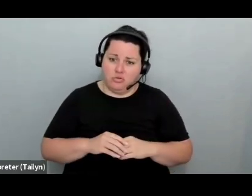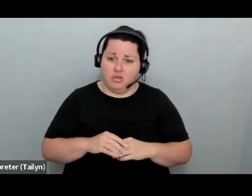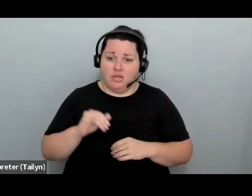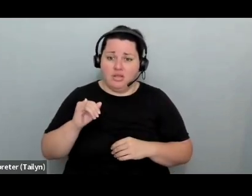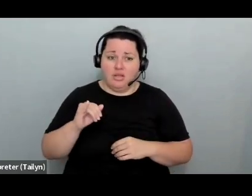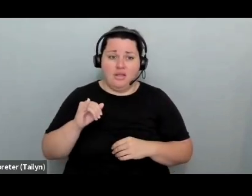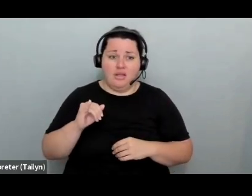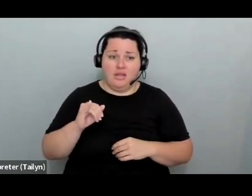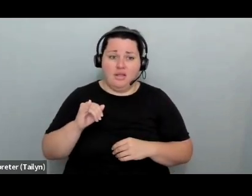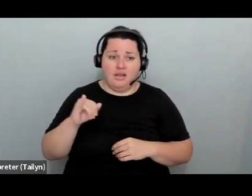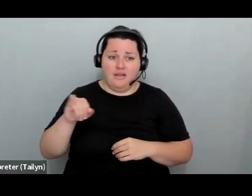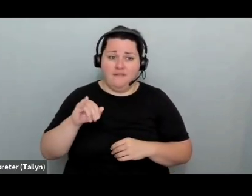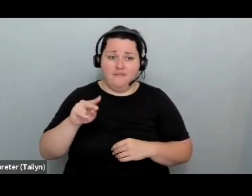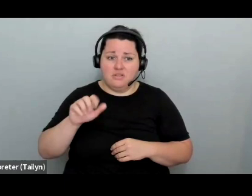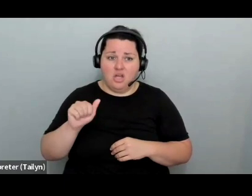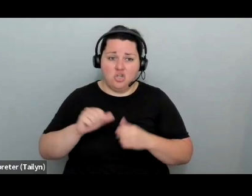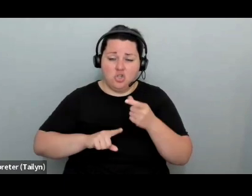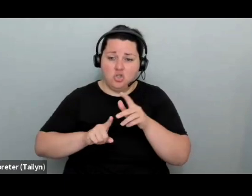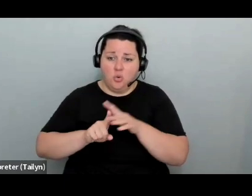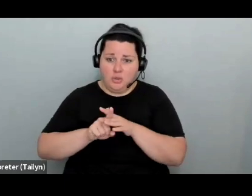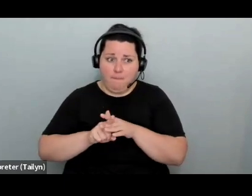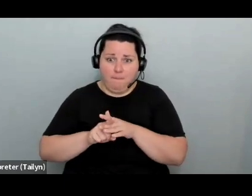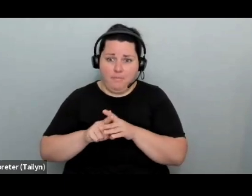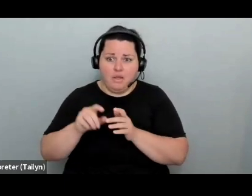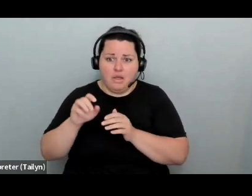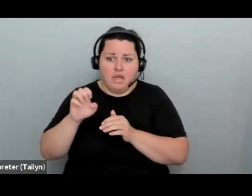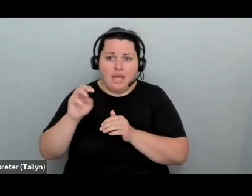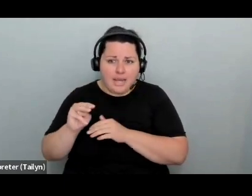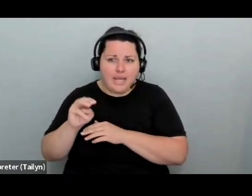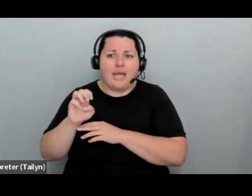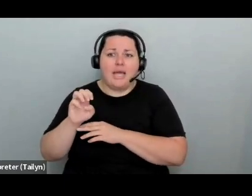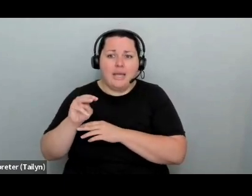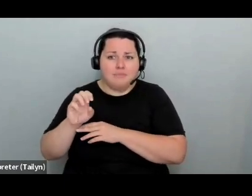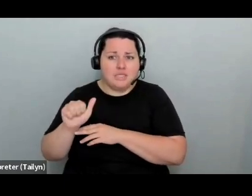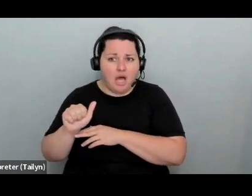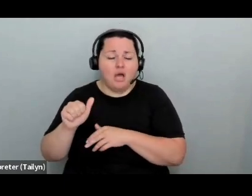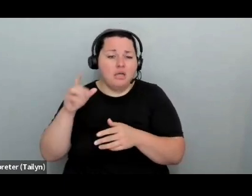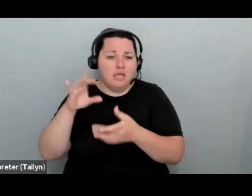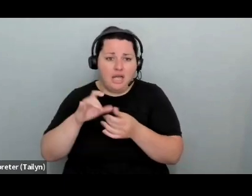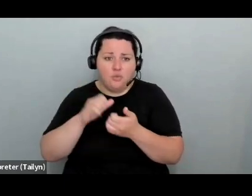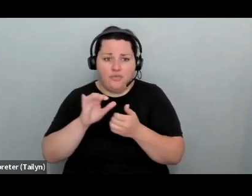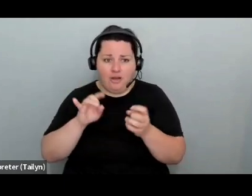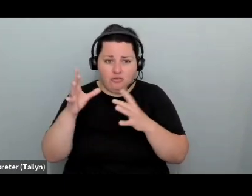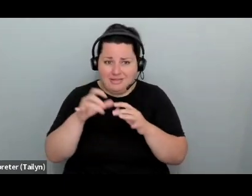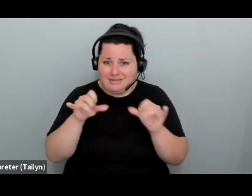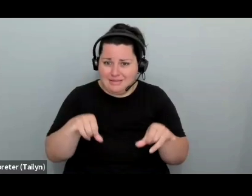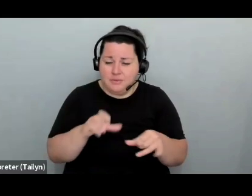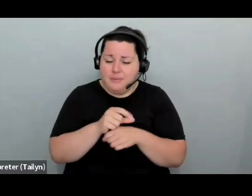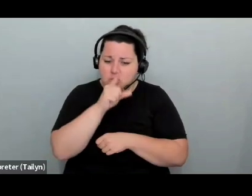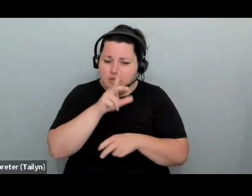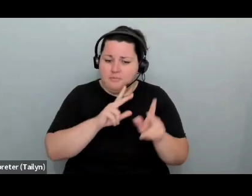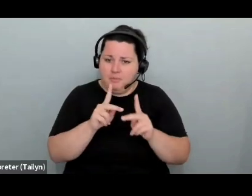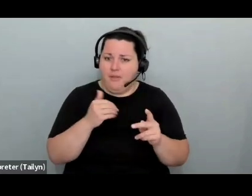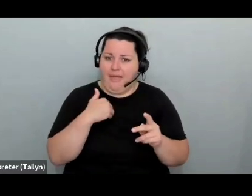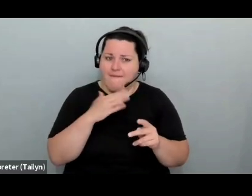shows up to a mental health crisis? How does SAMHSA connect with your crisis system in order to make sure those individuals get the